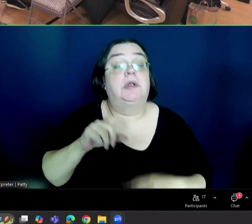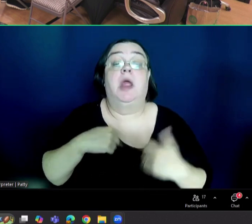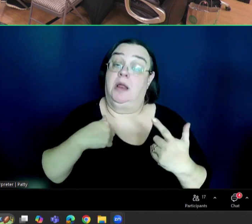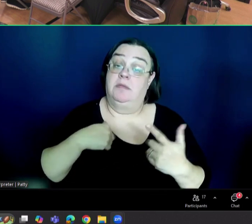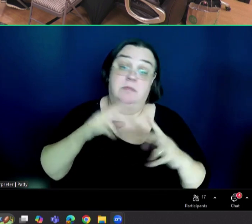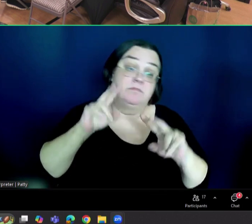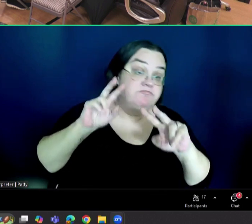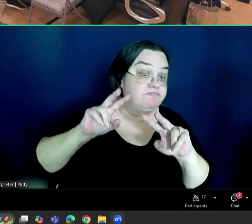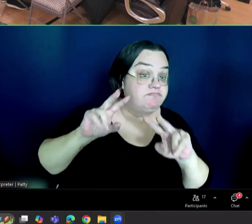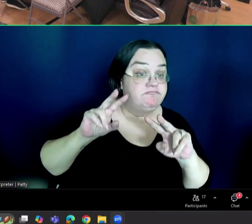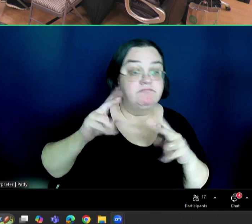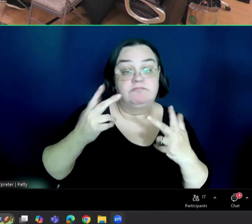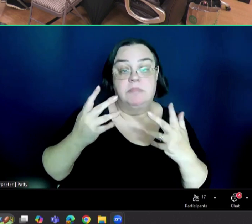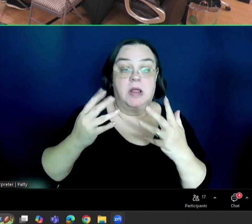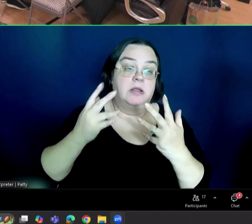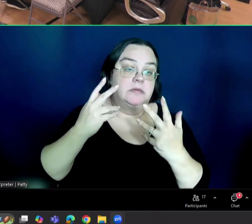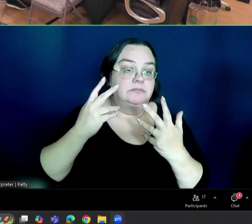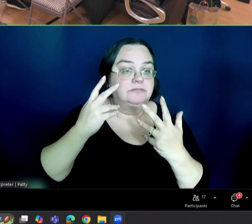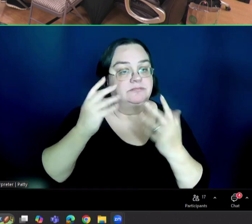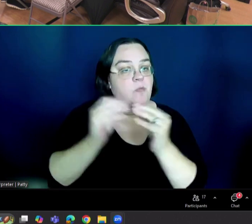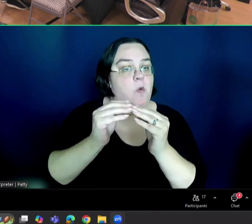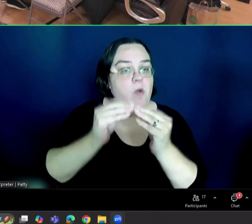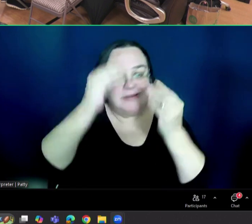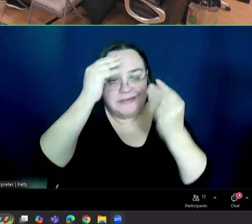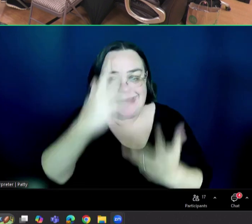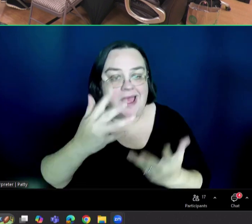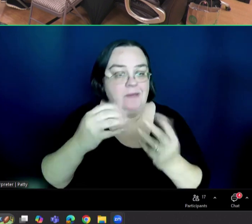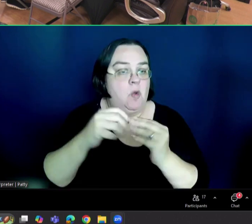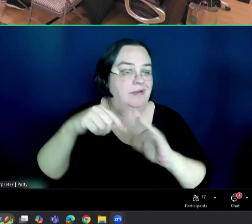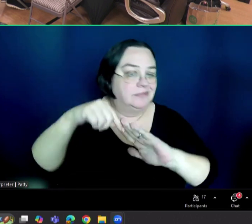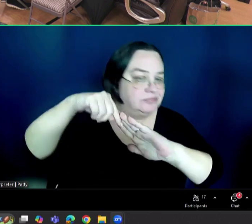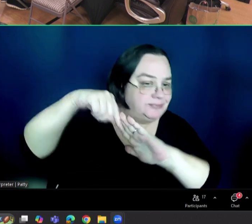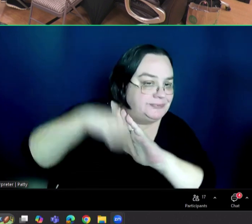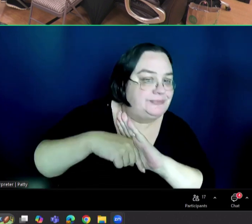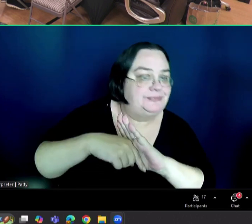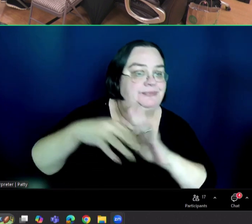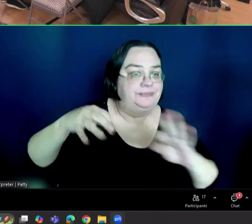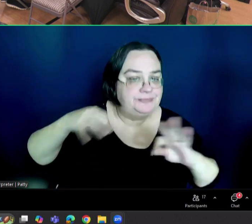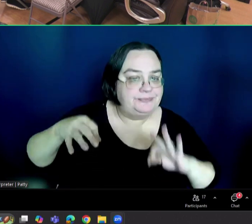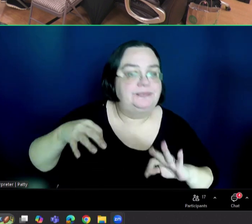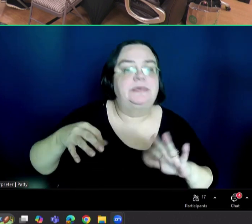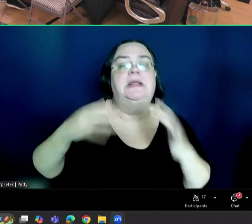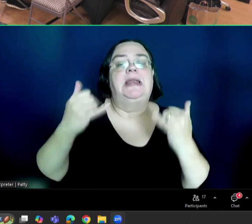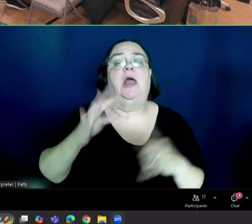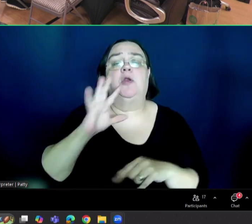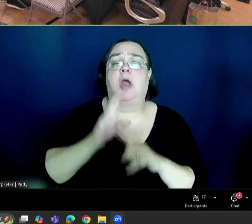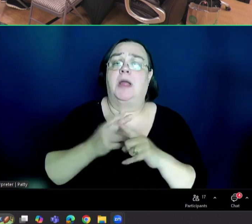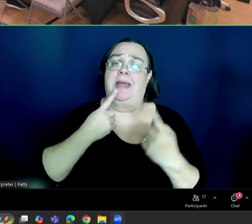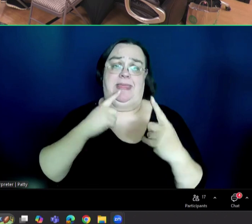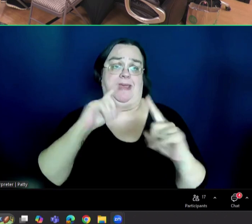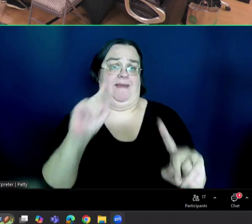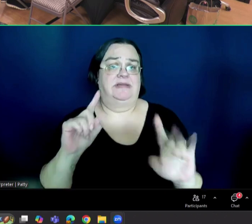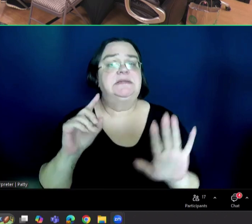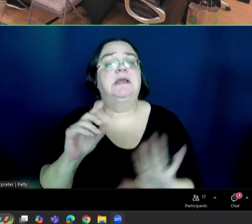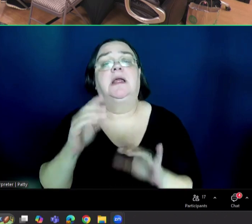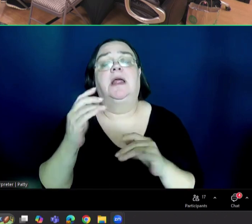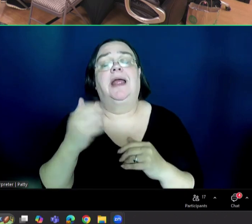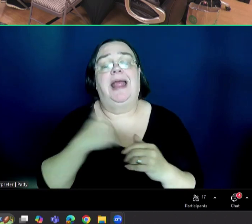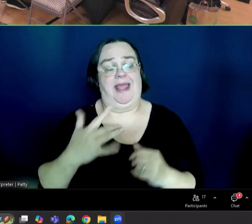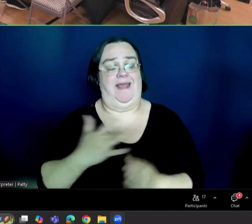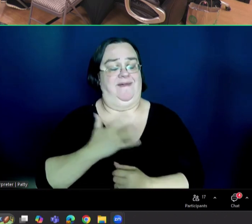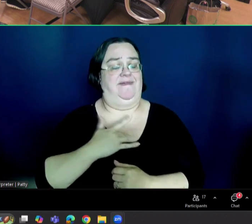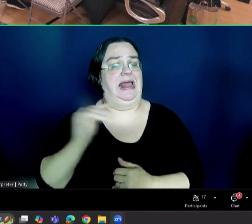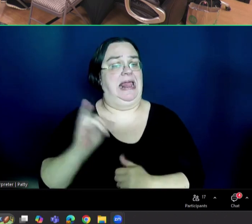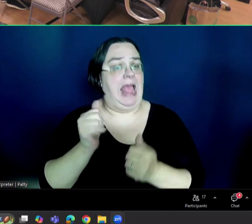seeing more data, more in-depth data about the efficacy. And I feel like everyone knows,